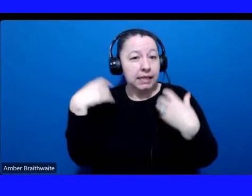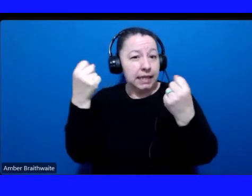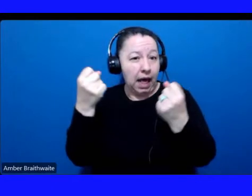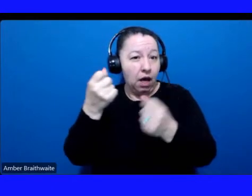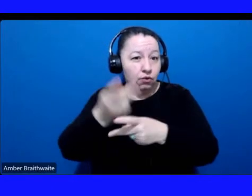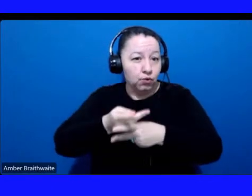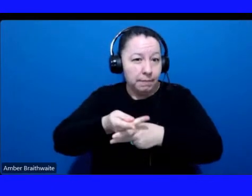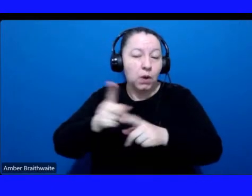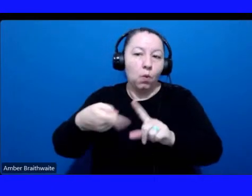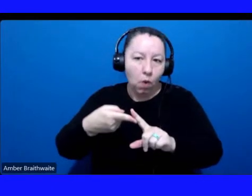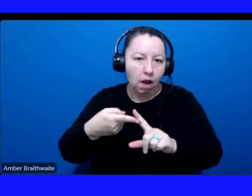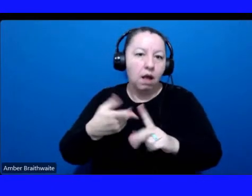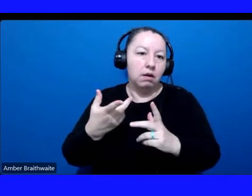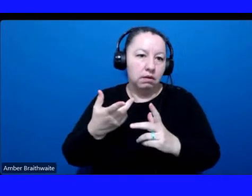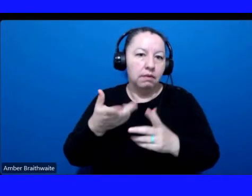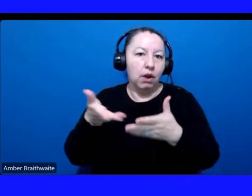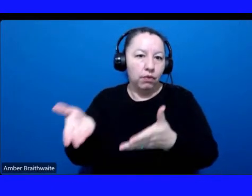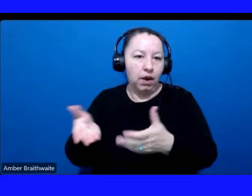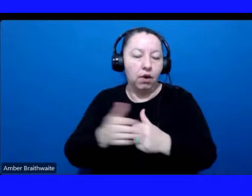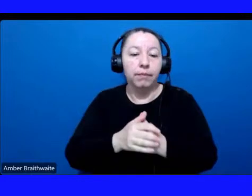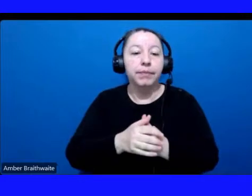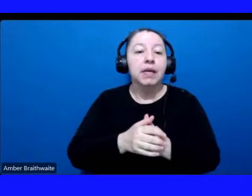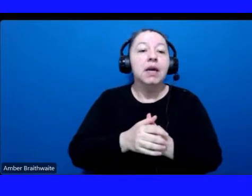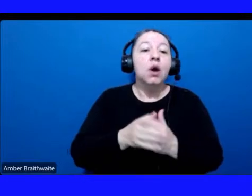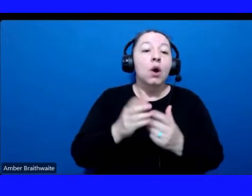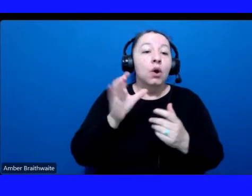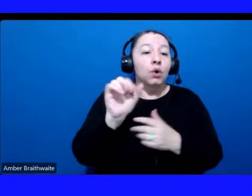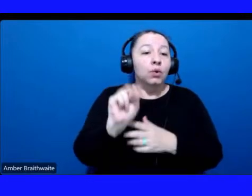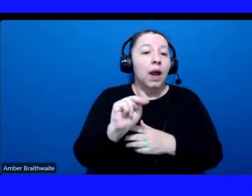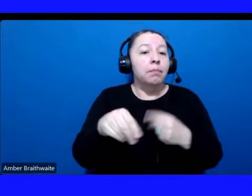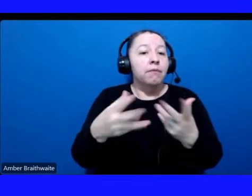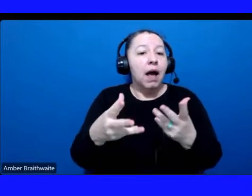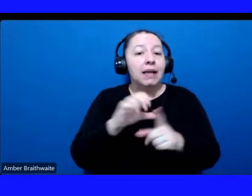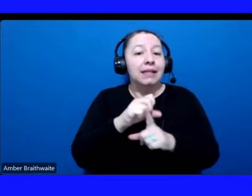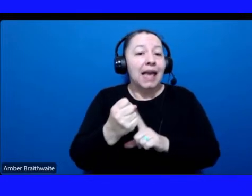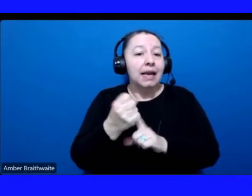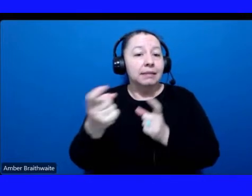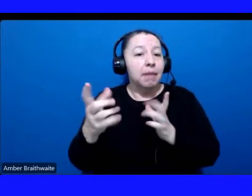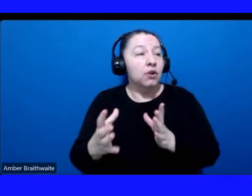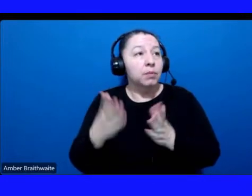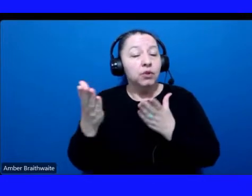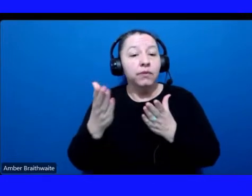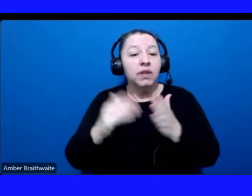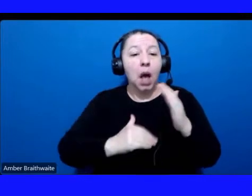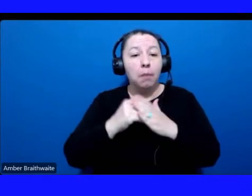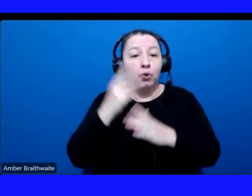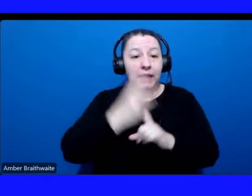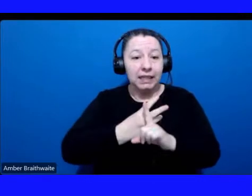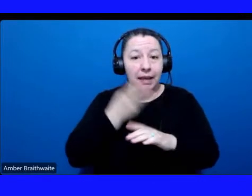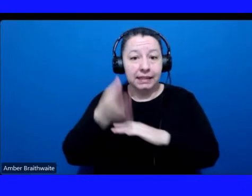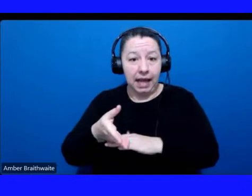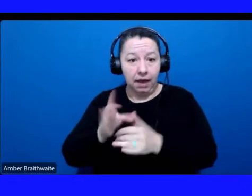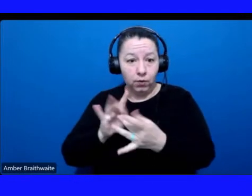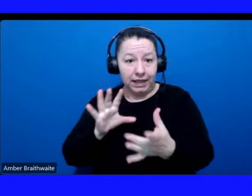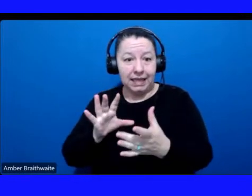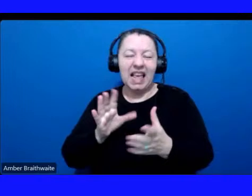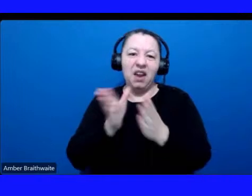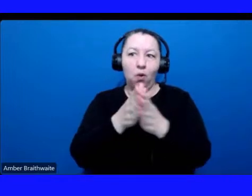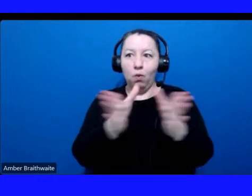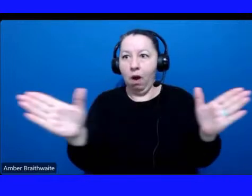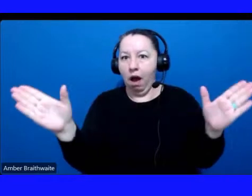and Span, but were reorganized and consolidated into what is now the Cran contract in 2017. Next slide, please.